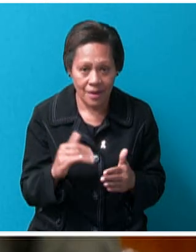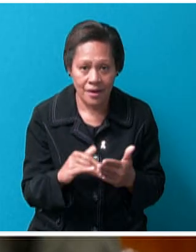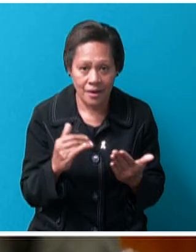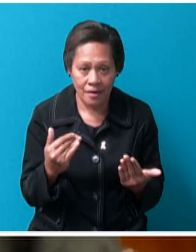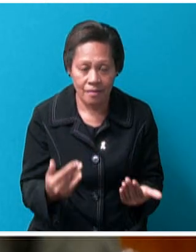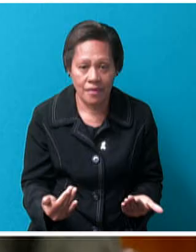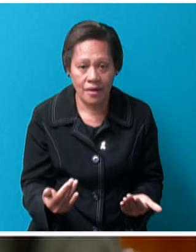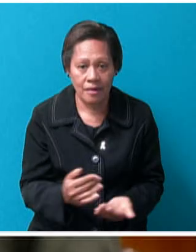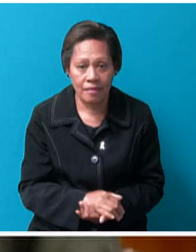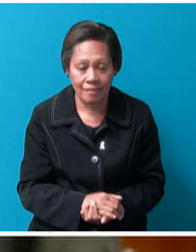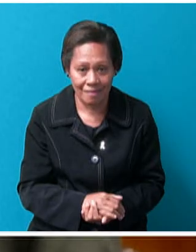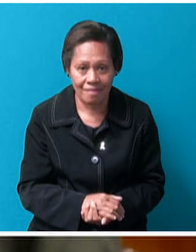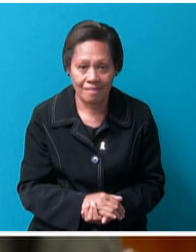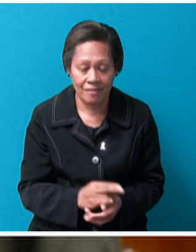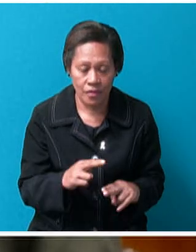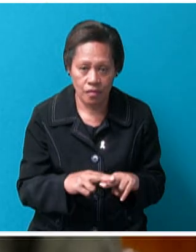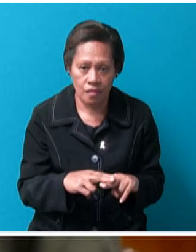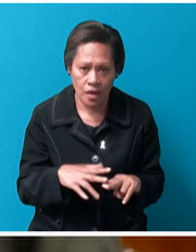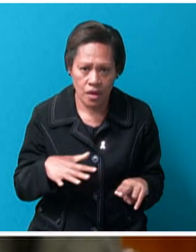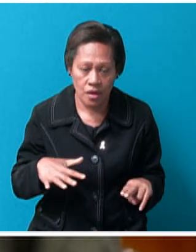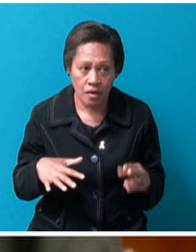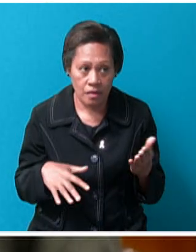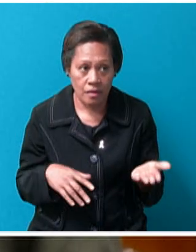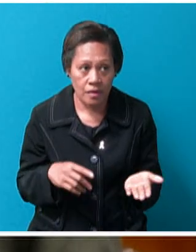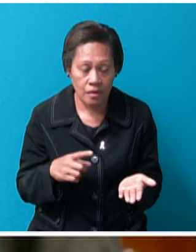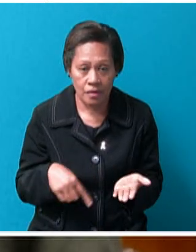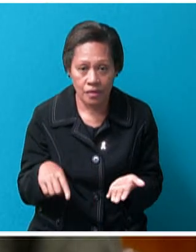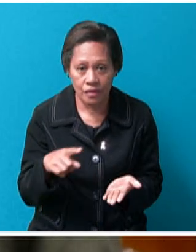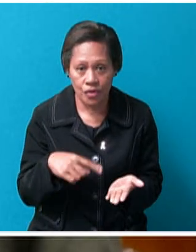been laid to rest in the Super Cemetery.